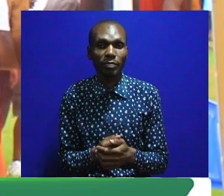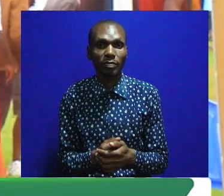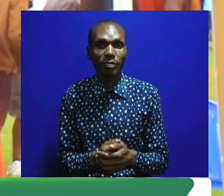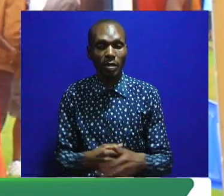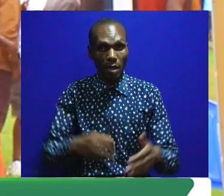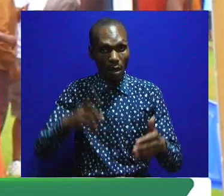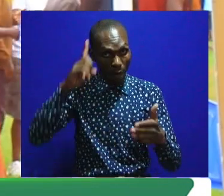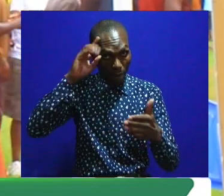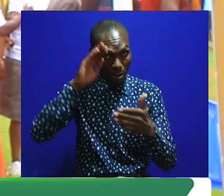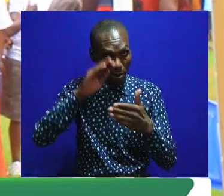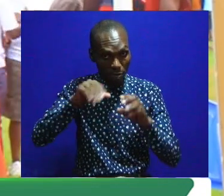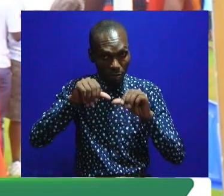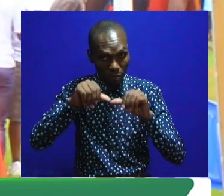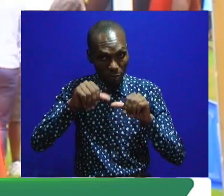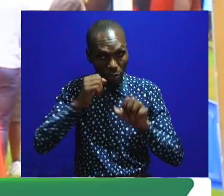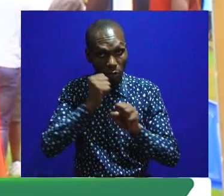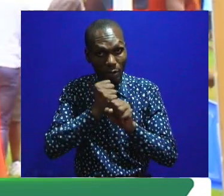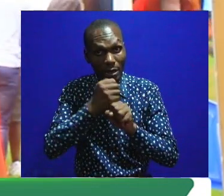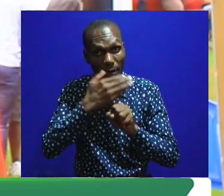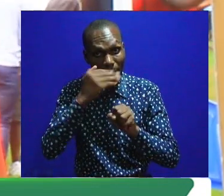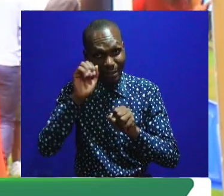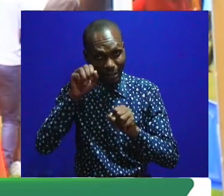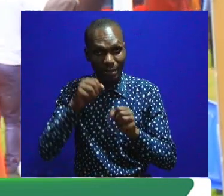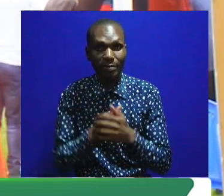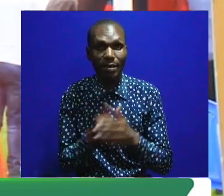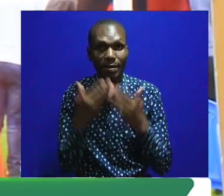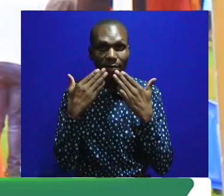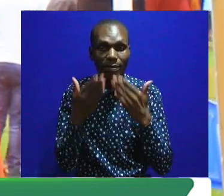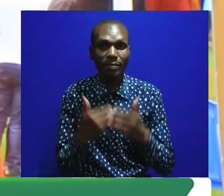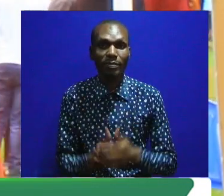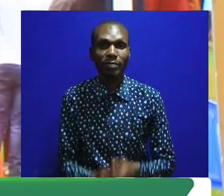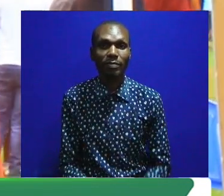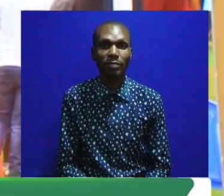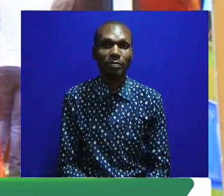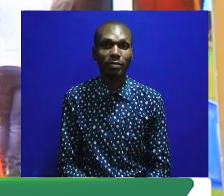perform well. Yeah. Yeah.